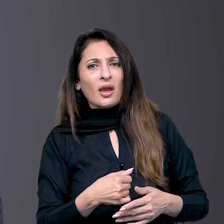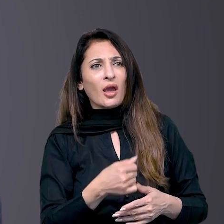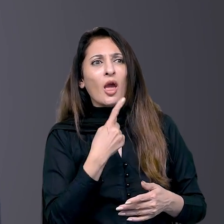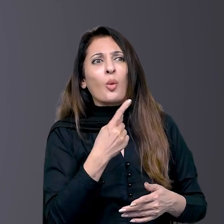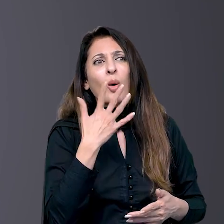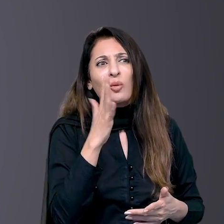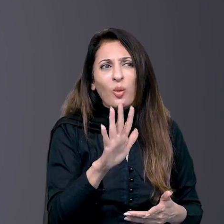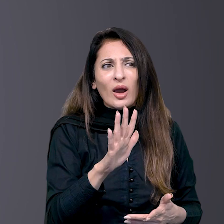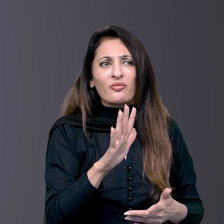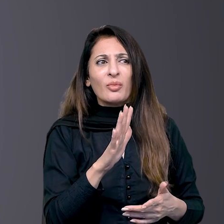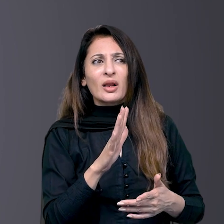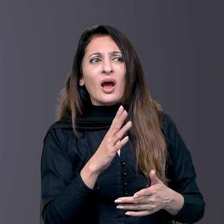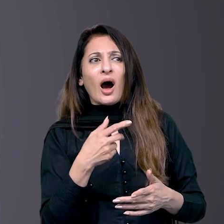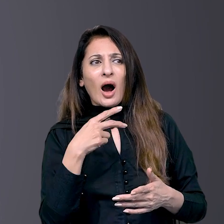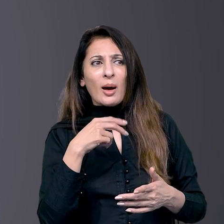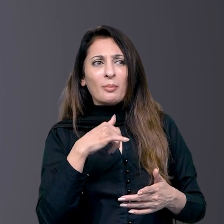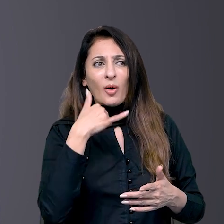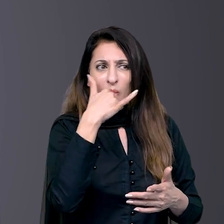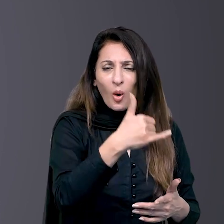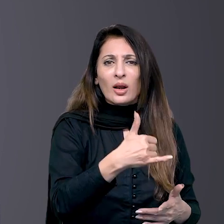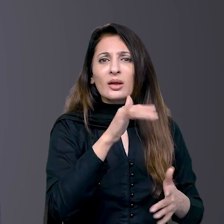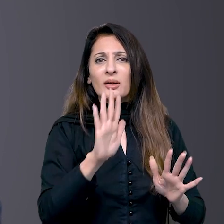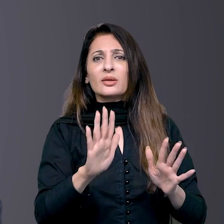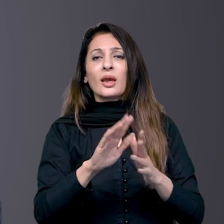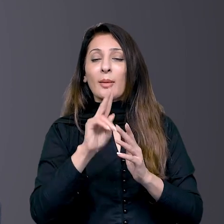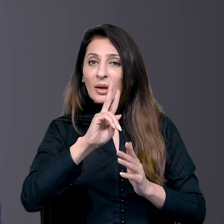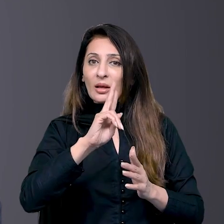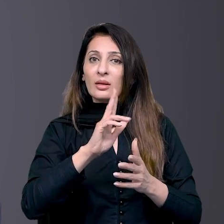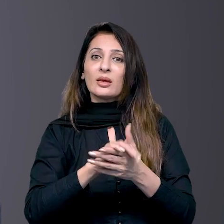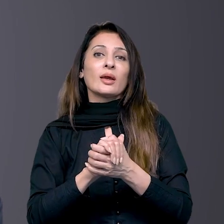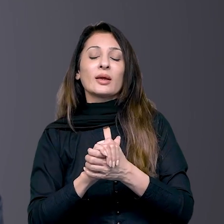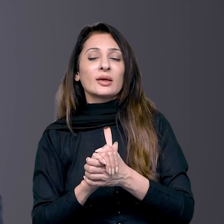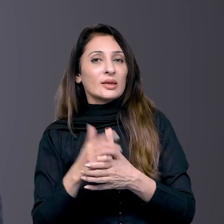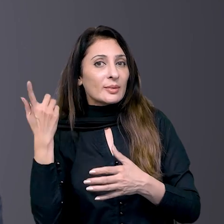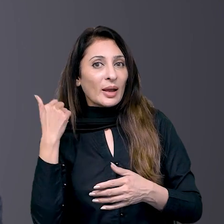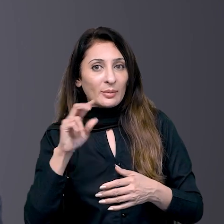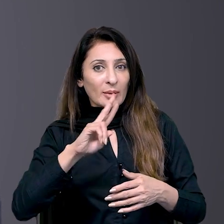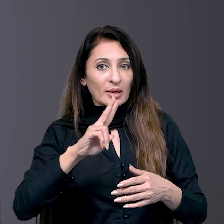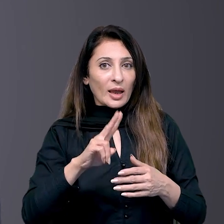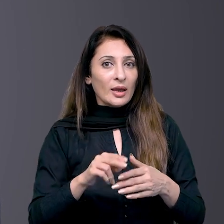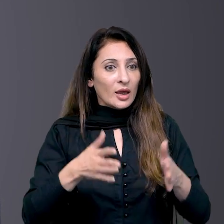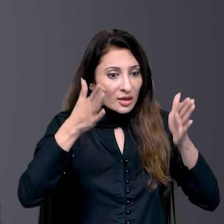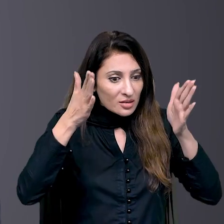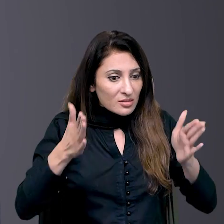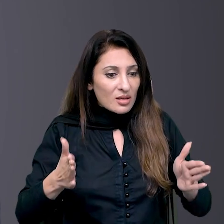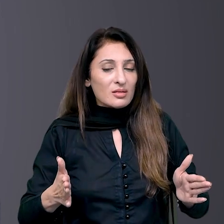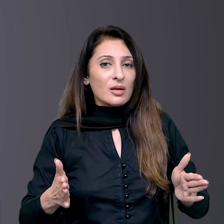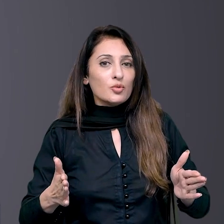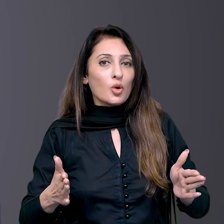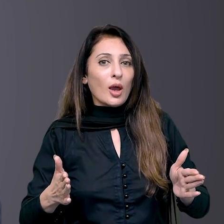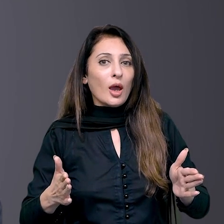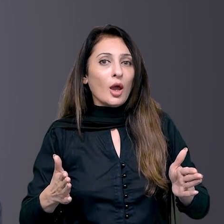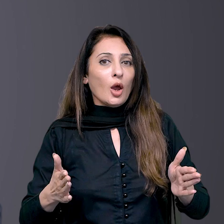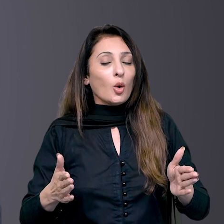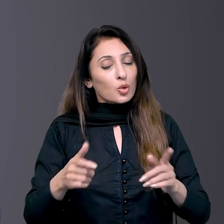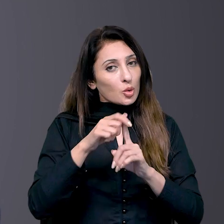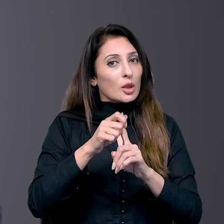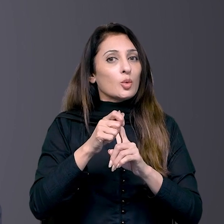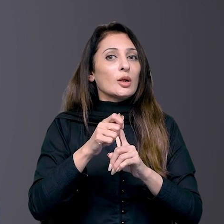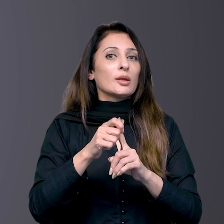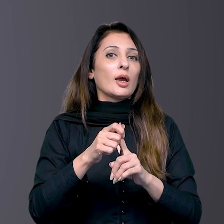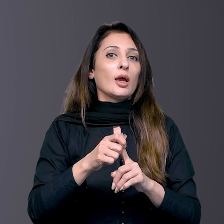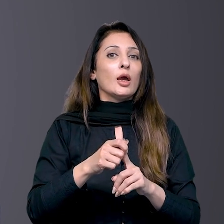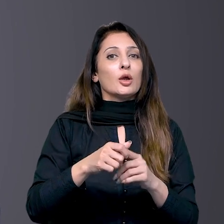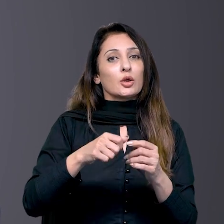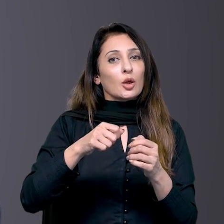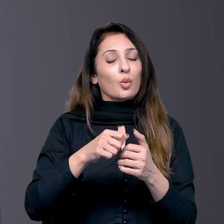Subsequently, like I said, the system is not automated. You start off with either going to the